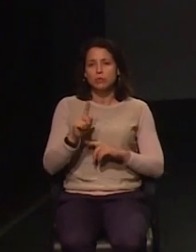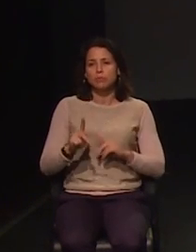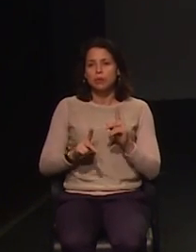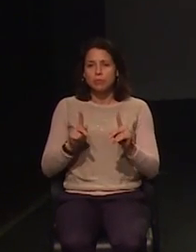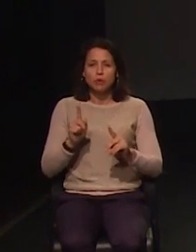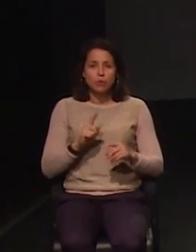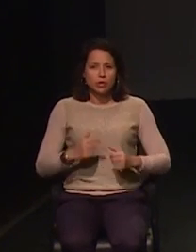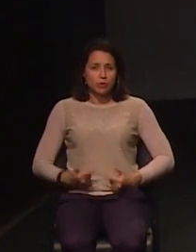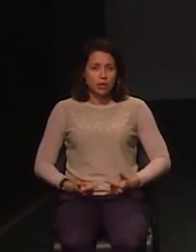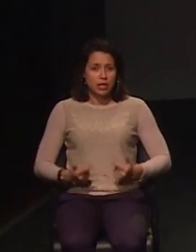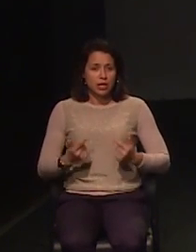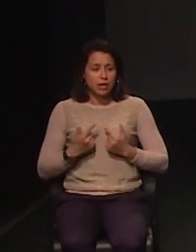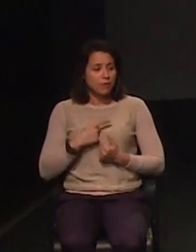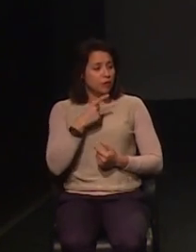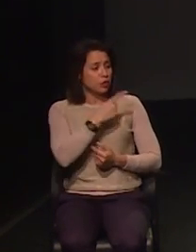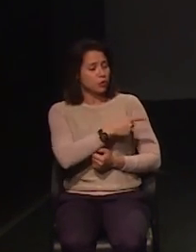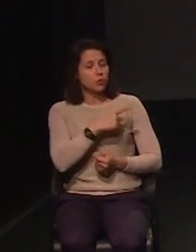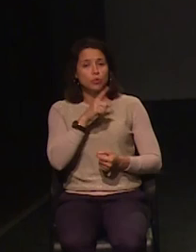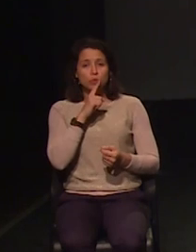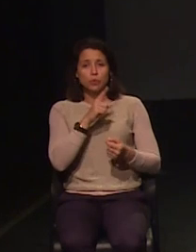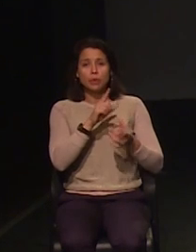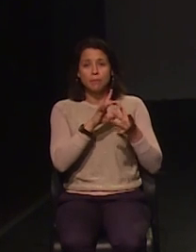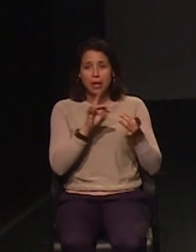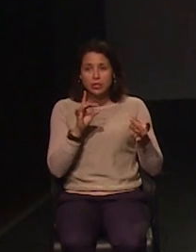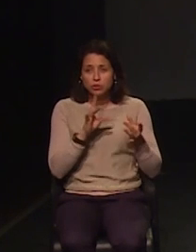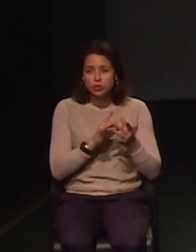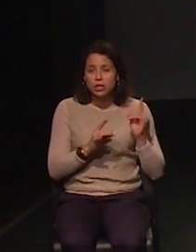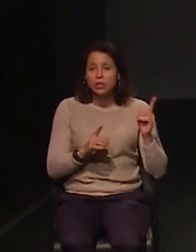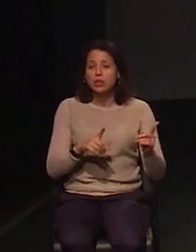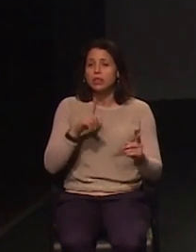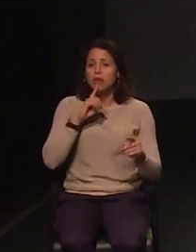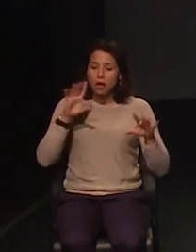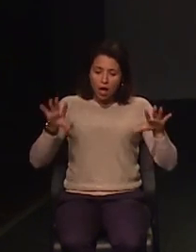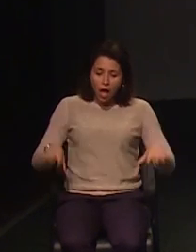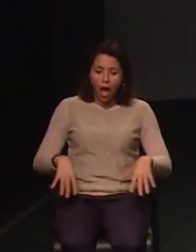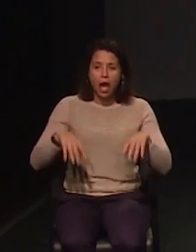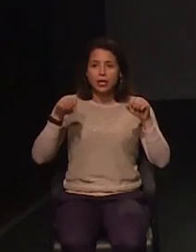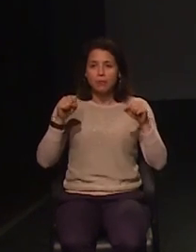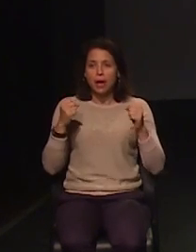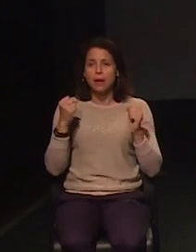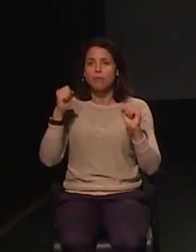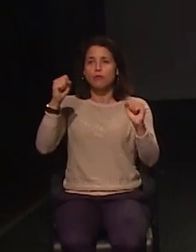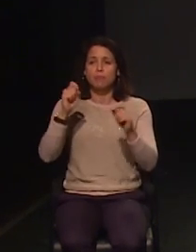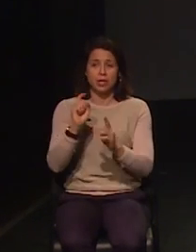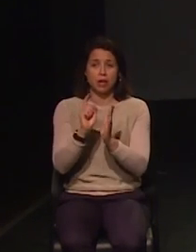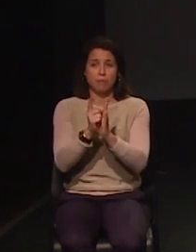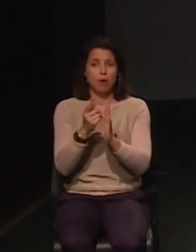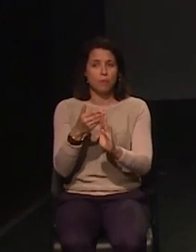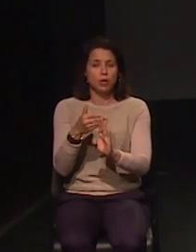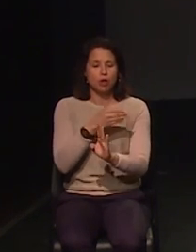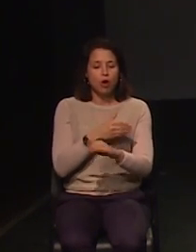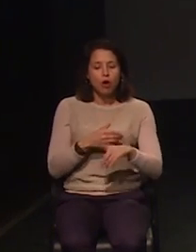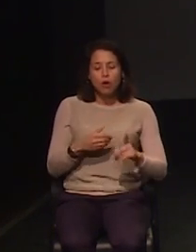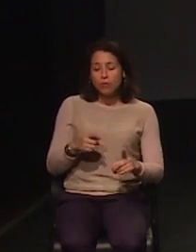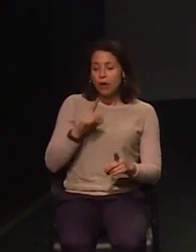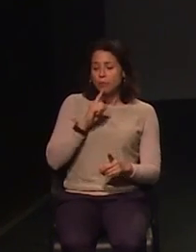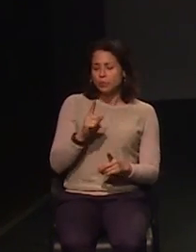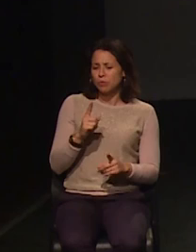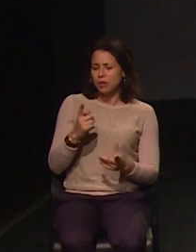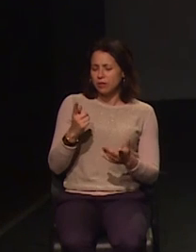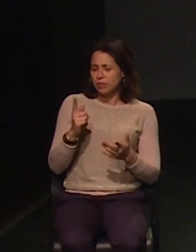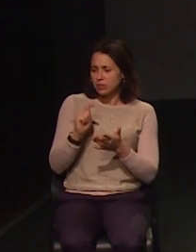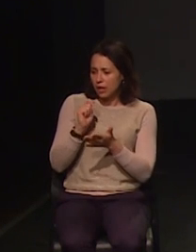Occupy movement a moment ago, and certainly that was one of the flashpoints where we had our attention drawn in very